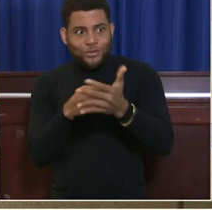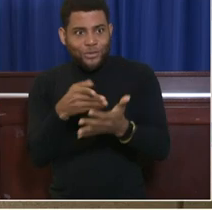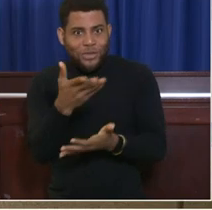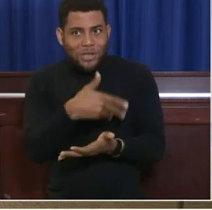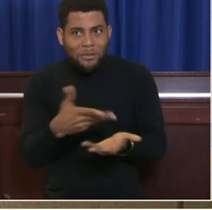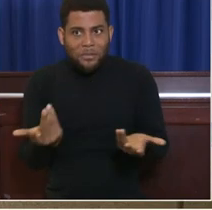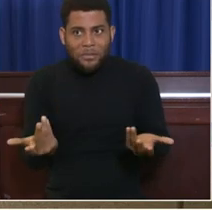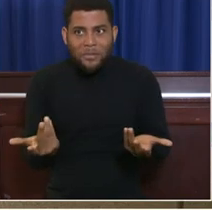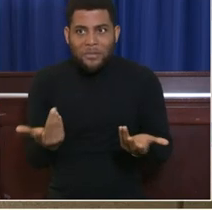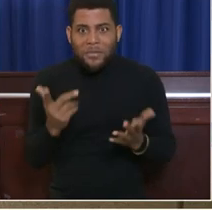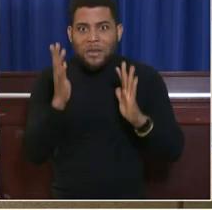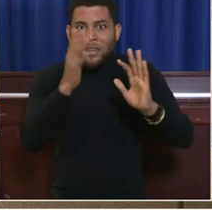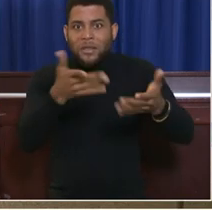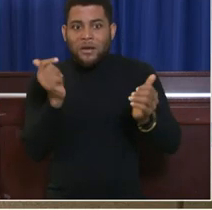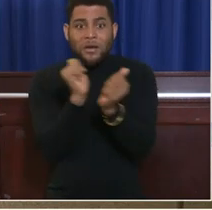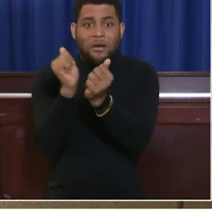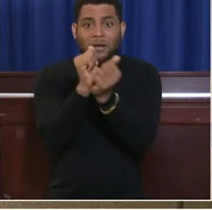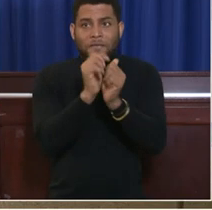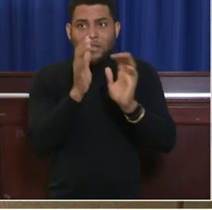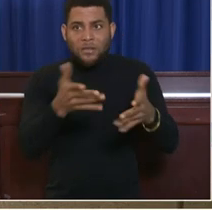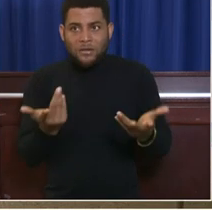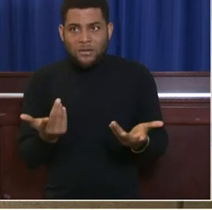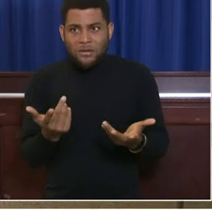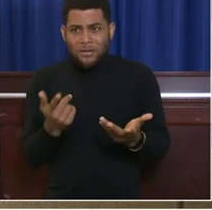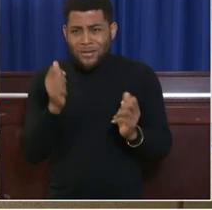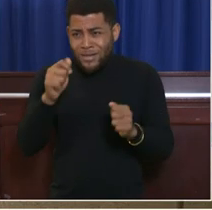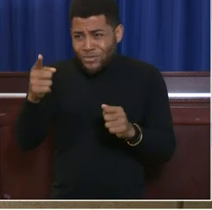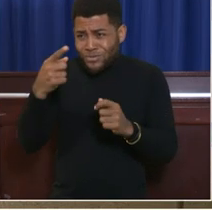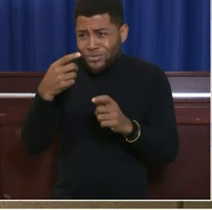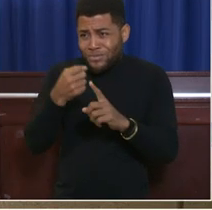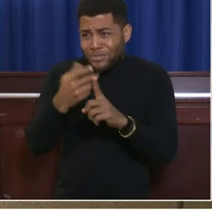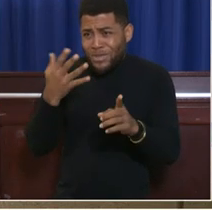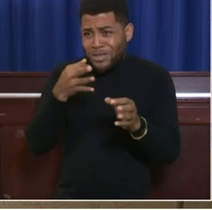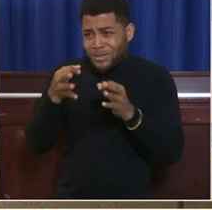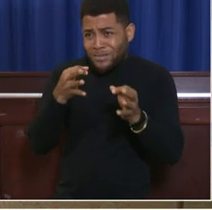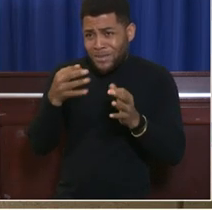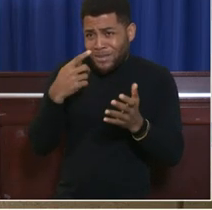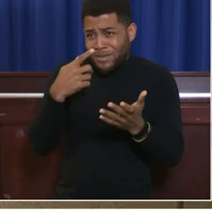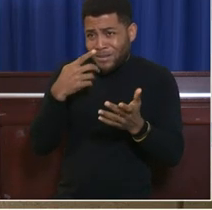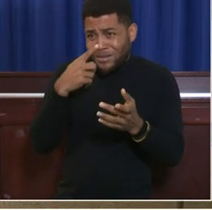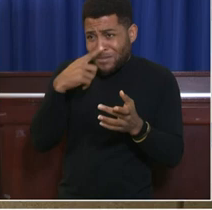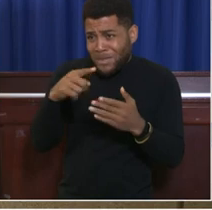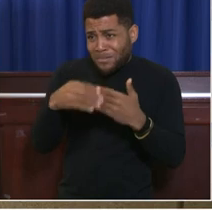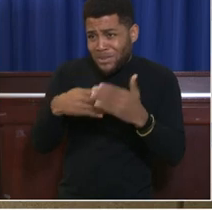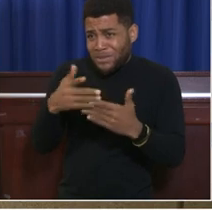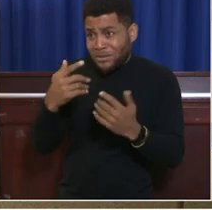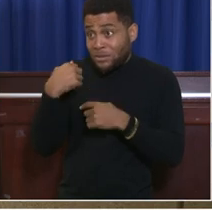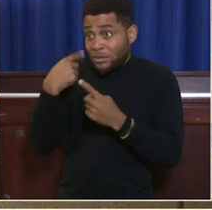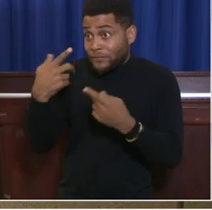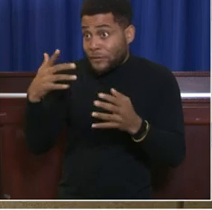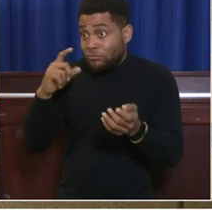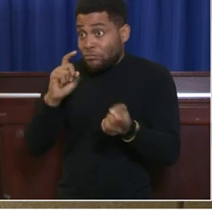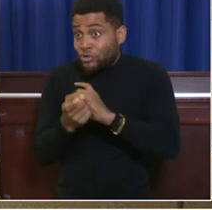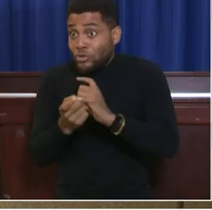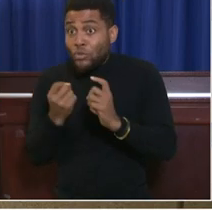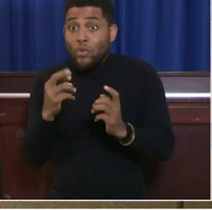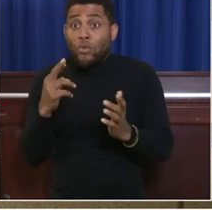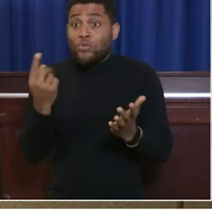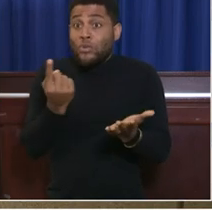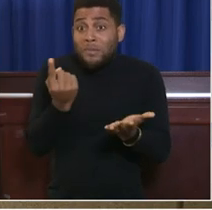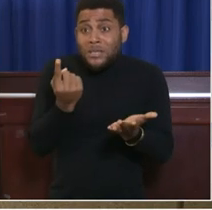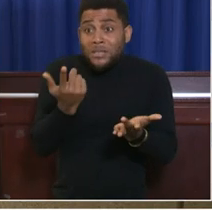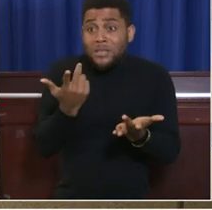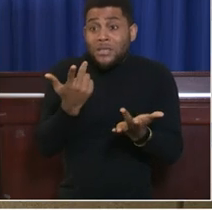of prosecutions and walk us through, has this changed? Because ultimately, the guns and the reoffenders on the